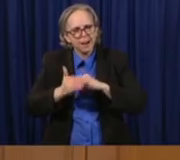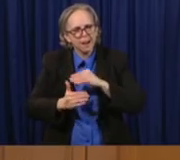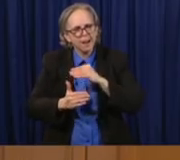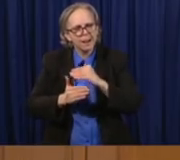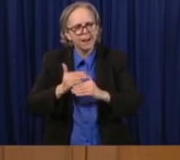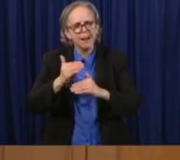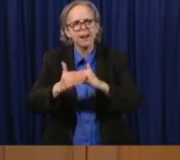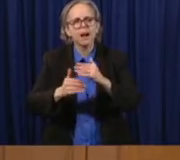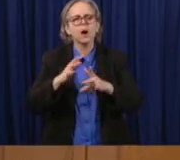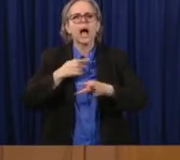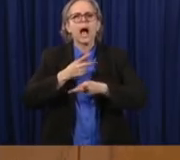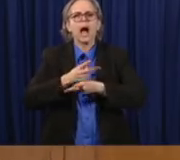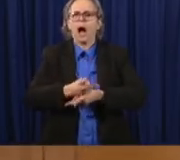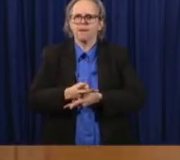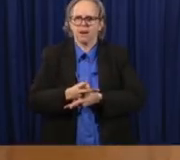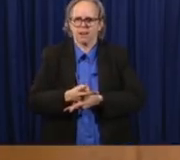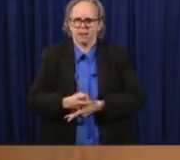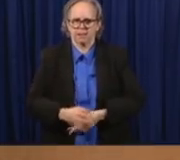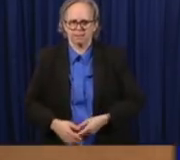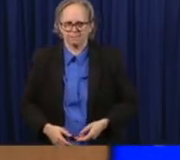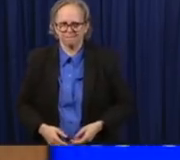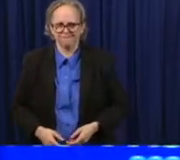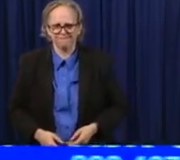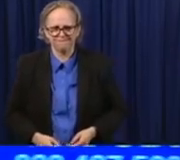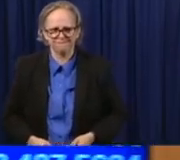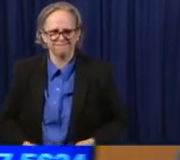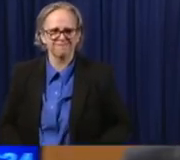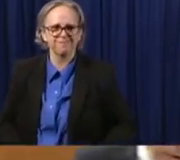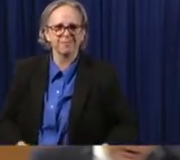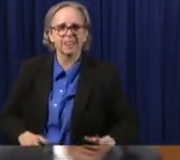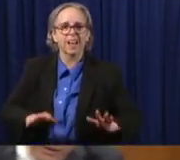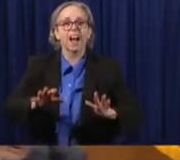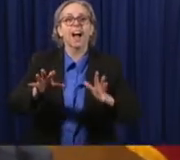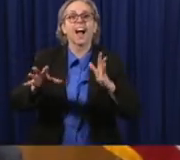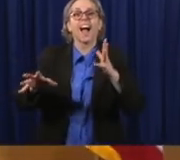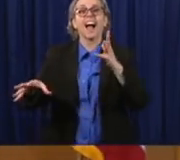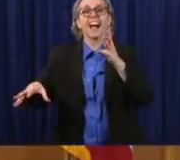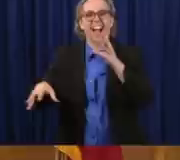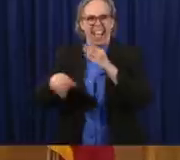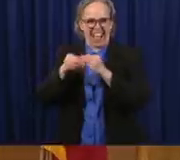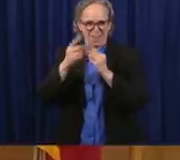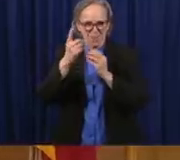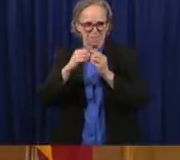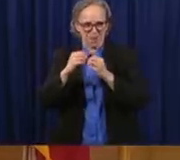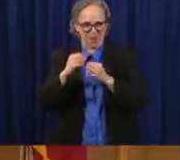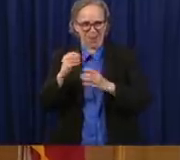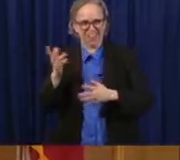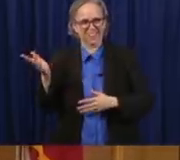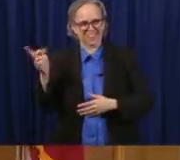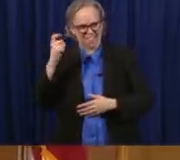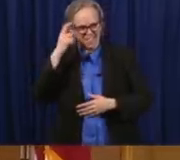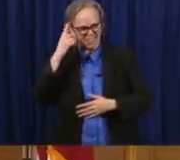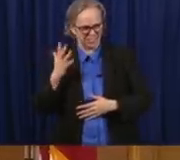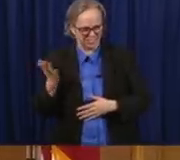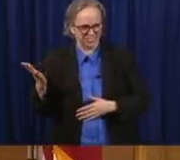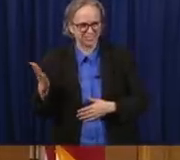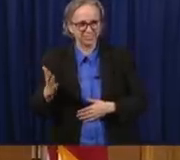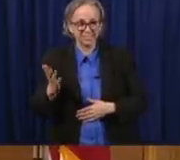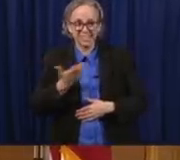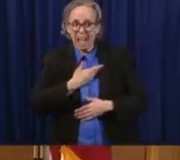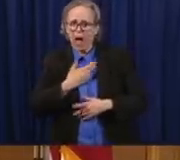in that. Thank you. Thank you both. And let me just add to that, from our perspective of trying to